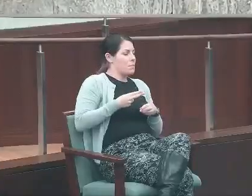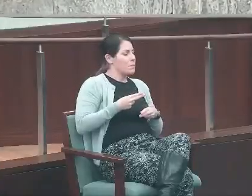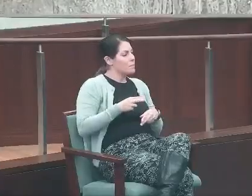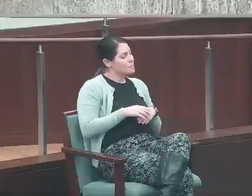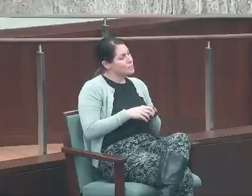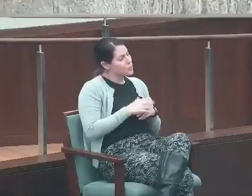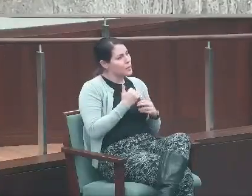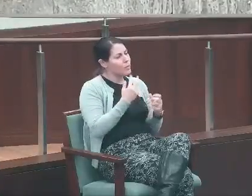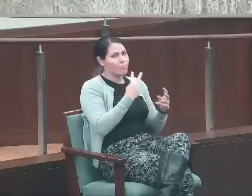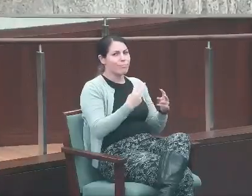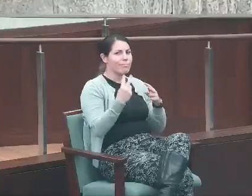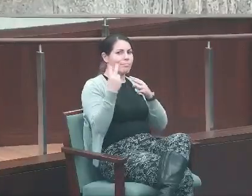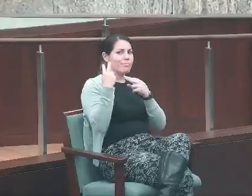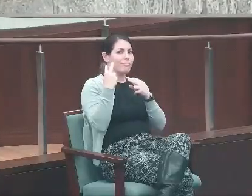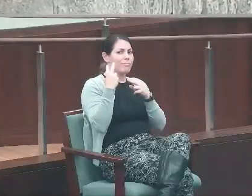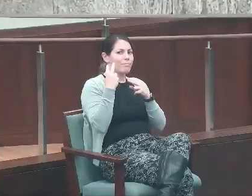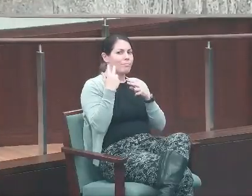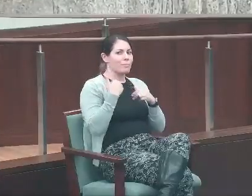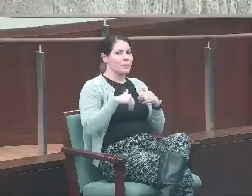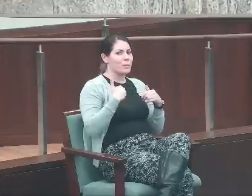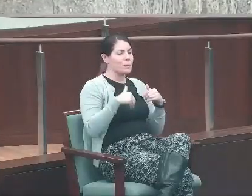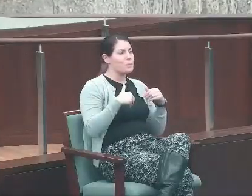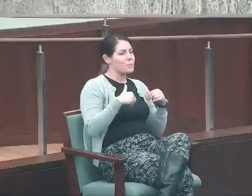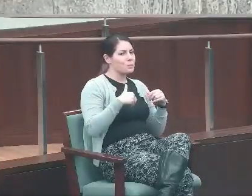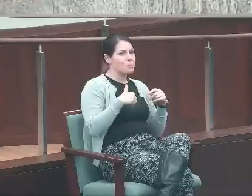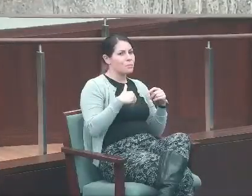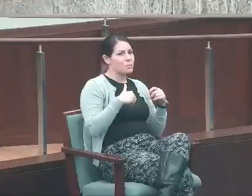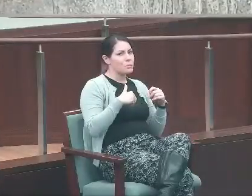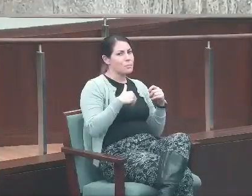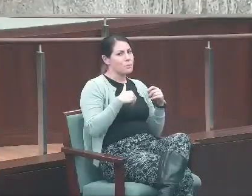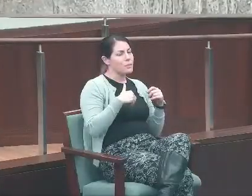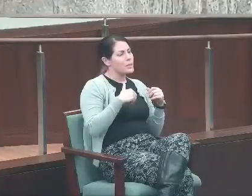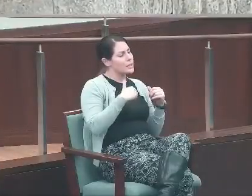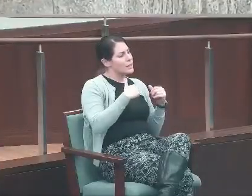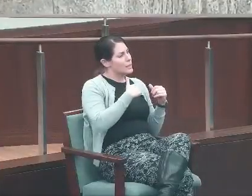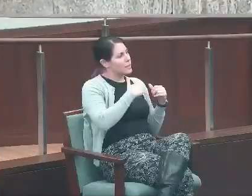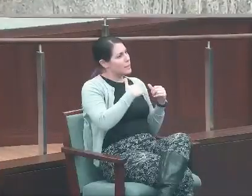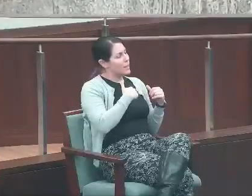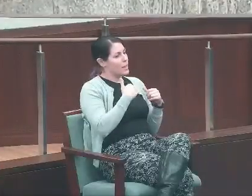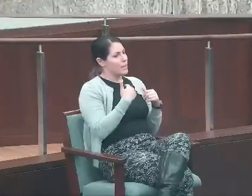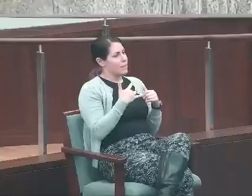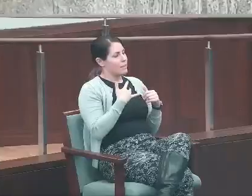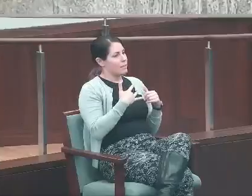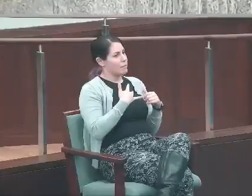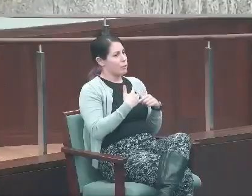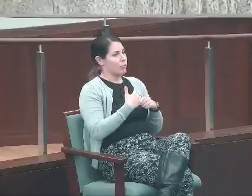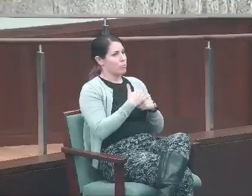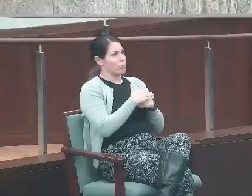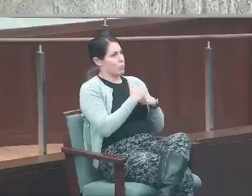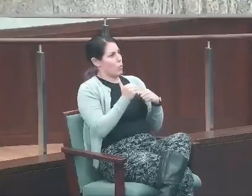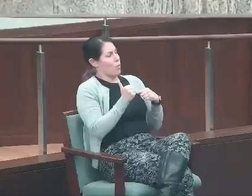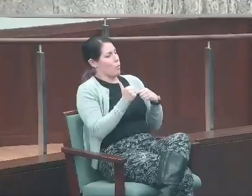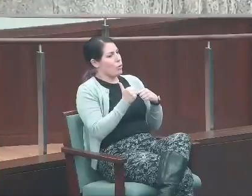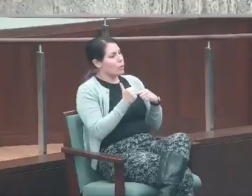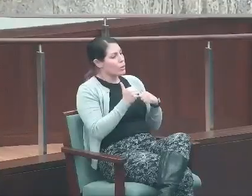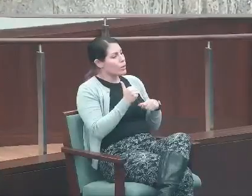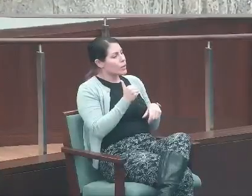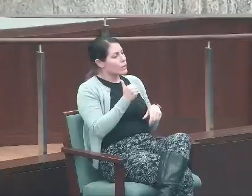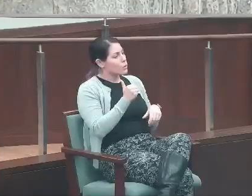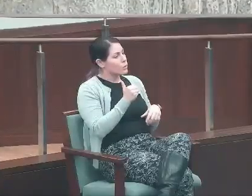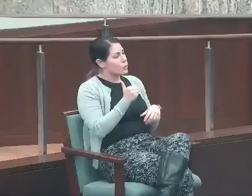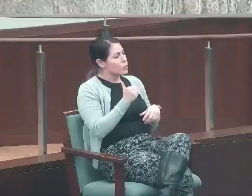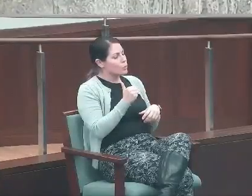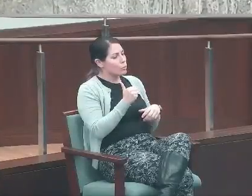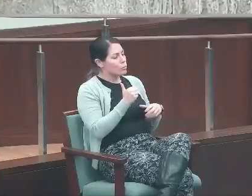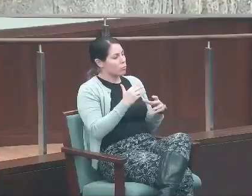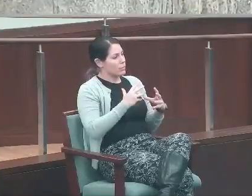to be back, and again, thank you for hosting us. I am called upon to take on a lot of wonderful